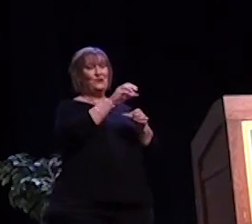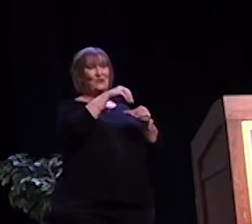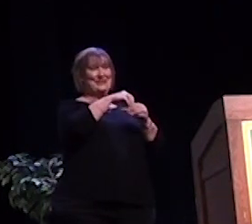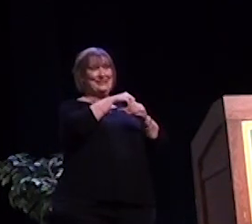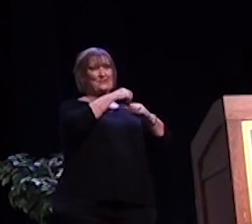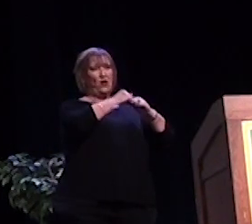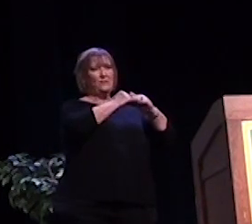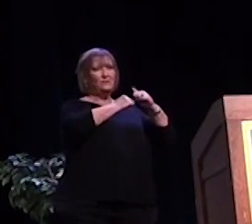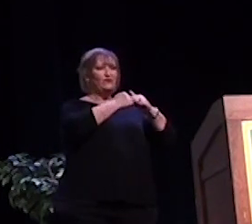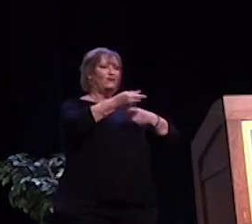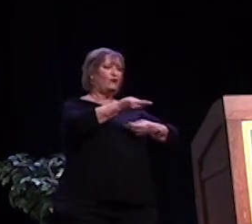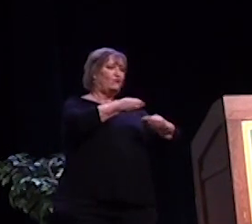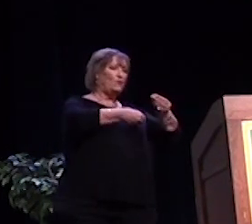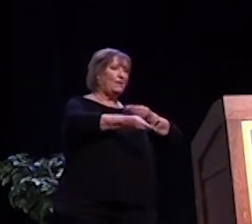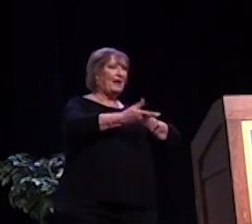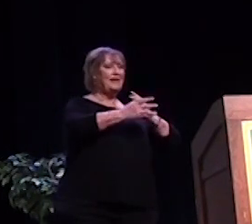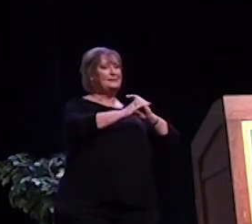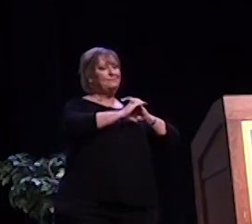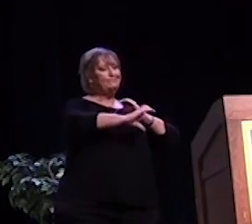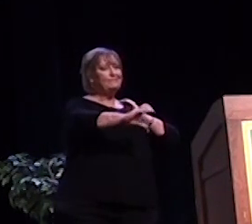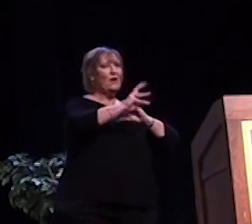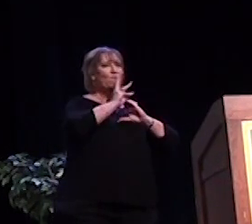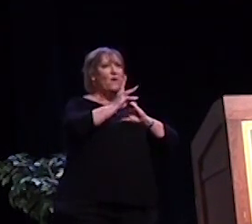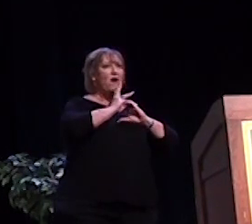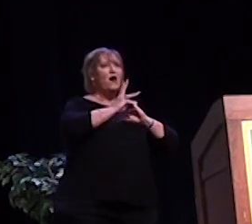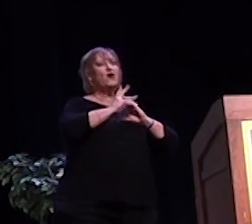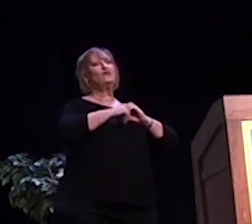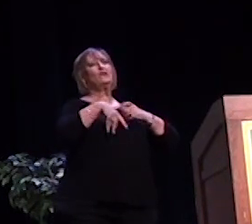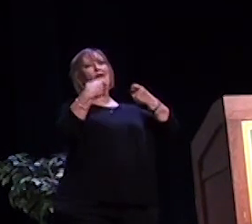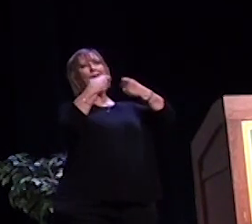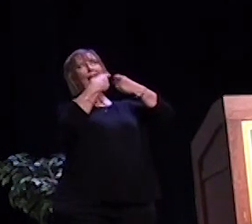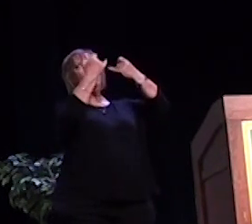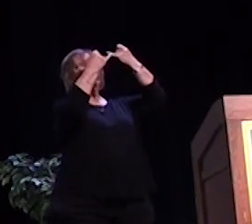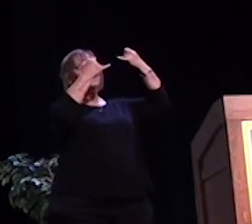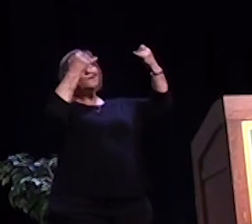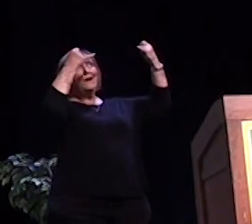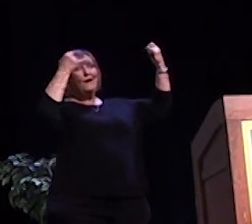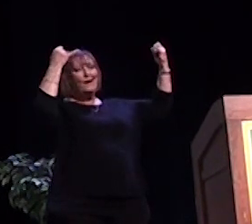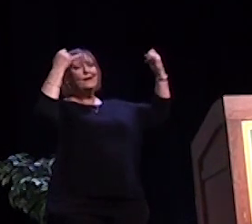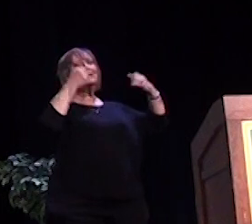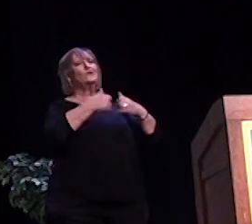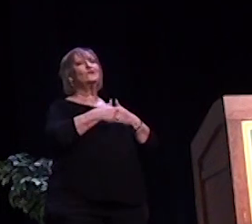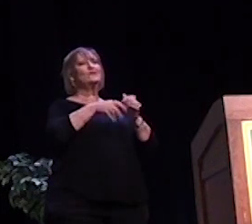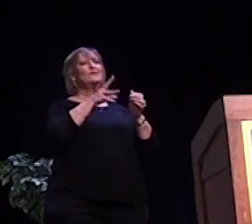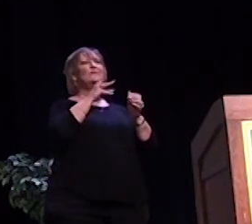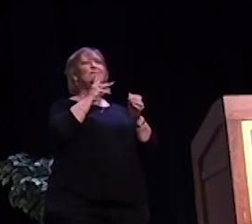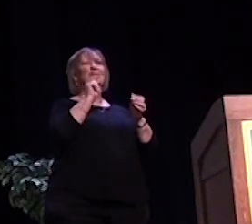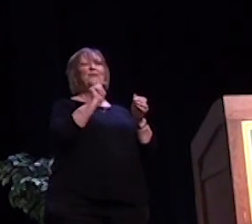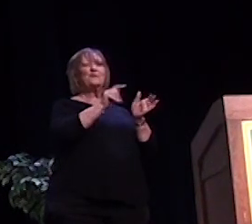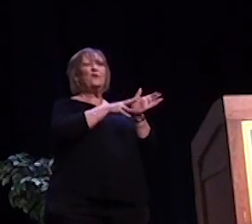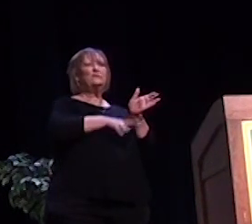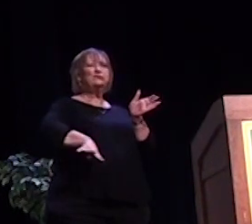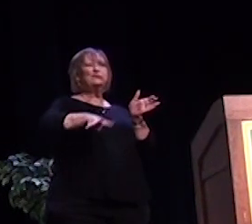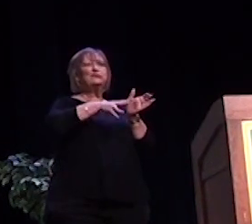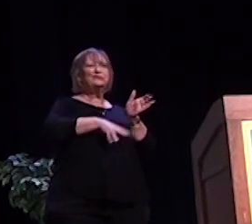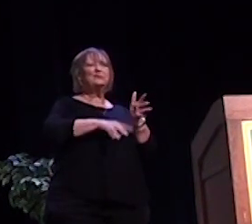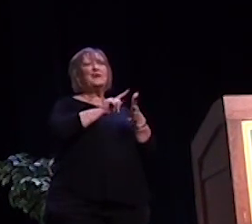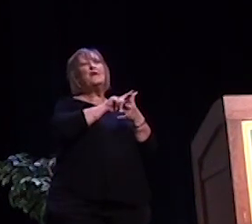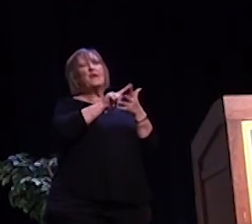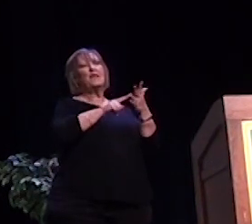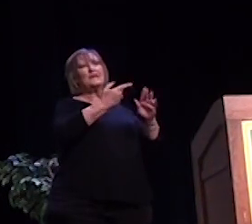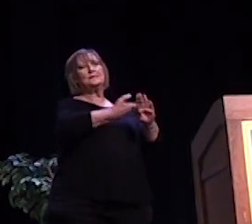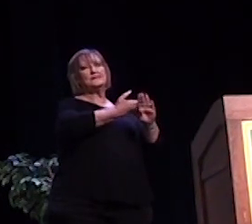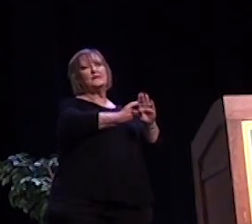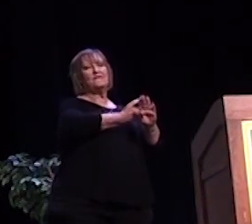infrastructure, replacing the water, the sewer, the electrical systems, and also make some renovations that are going to feel good to them, like